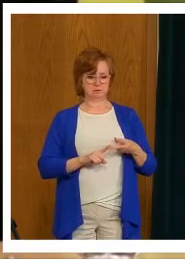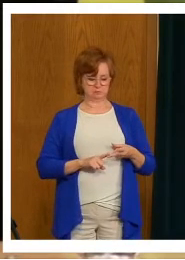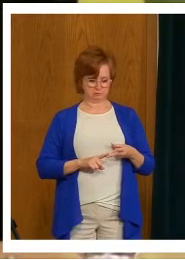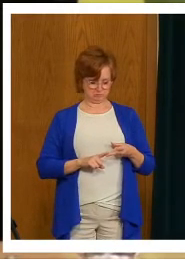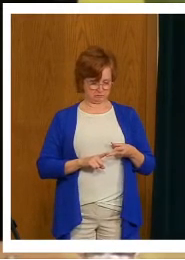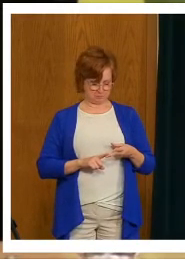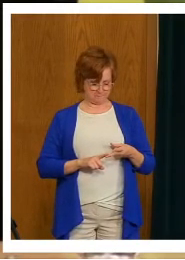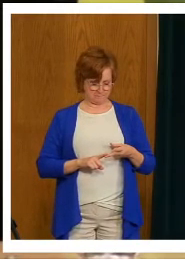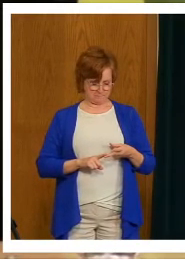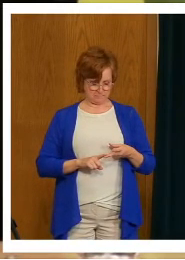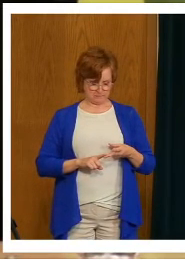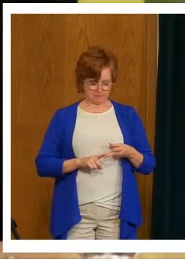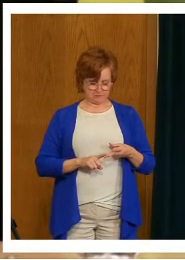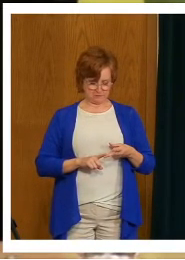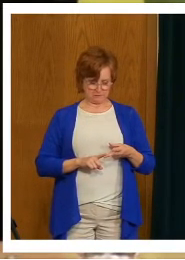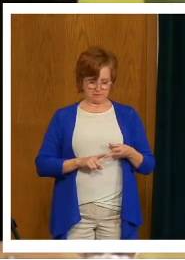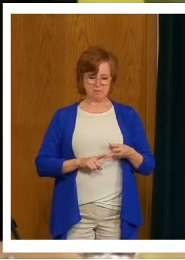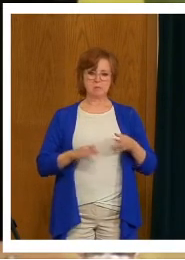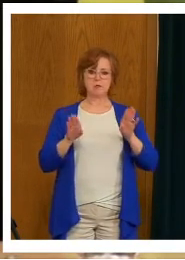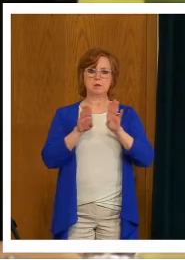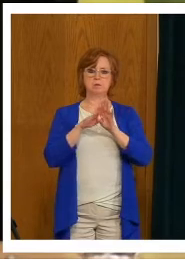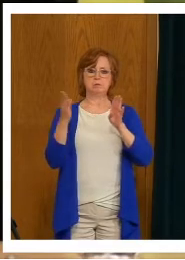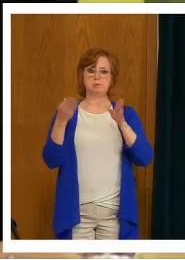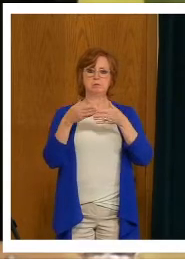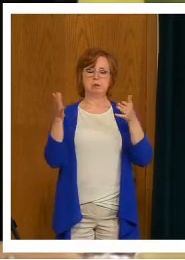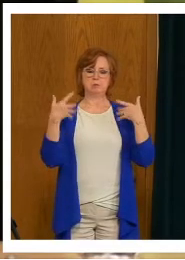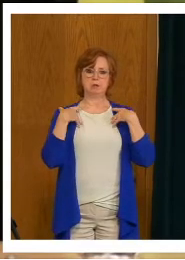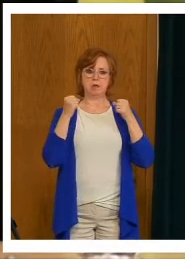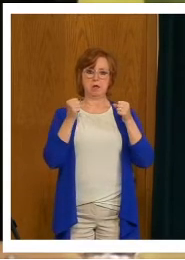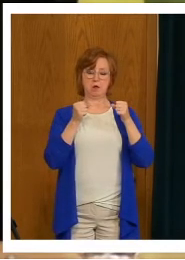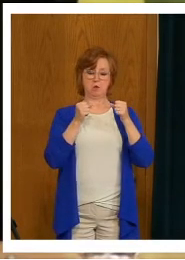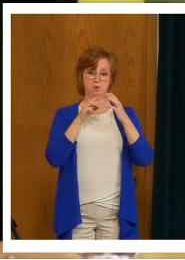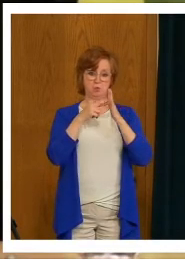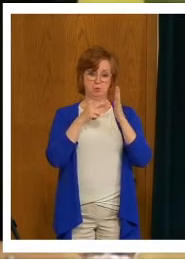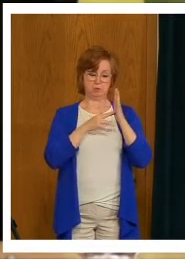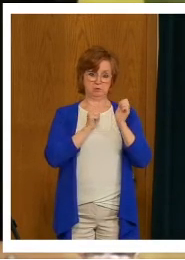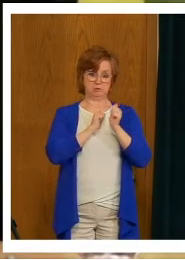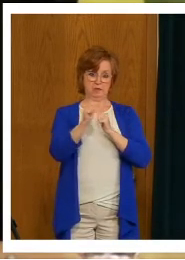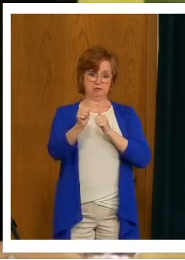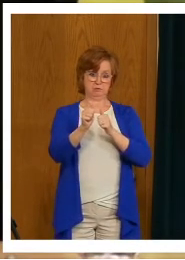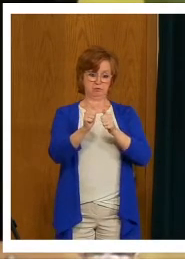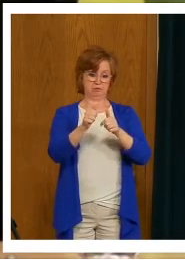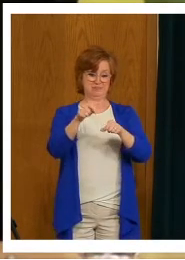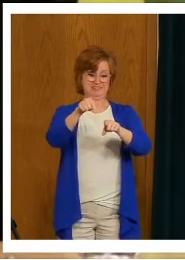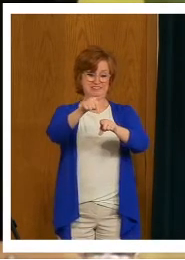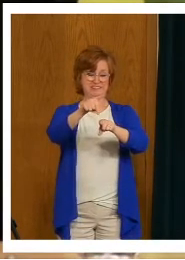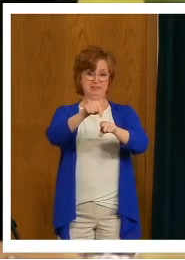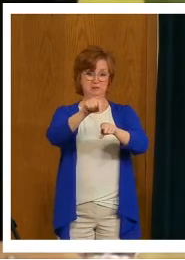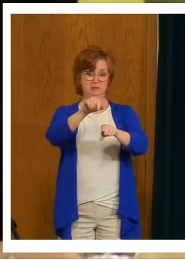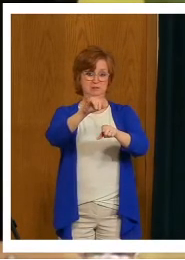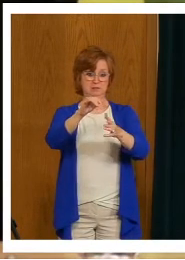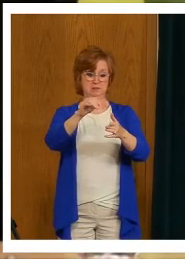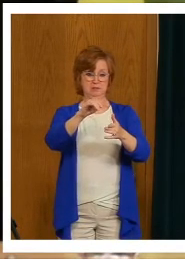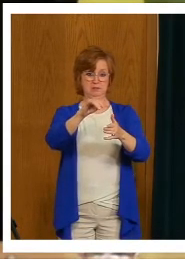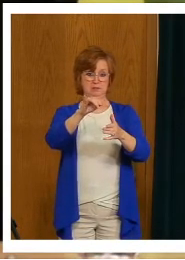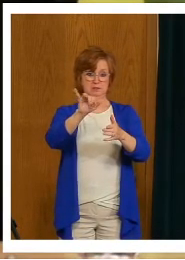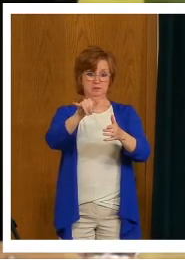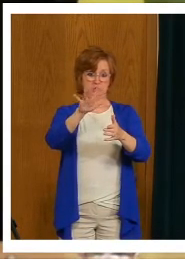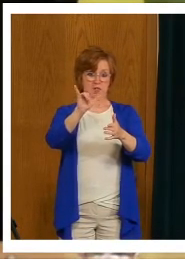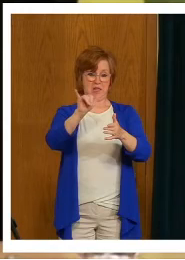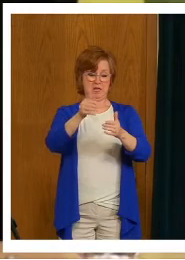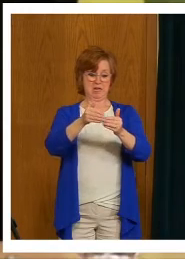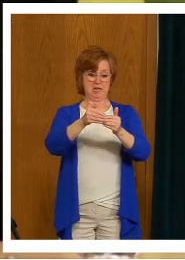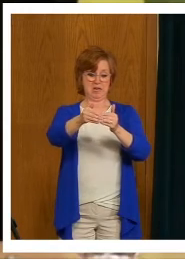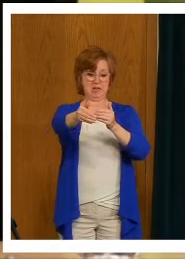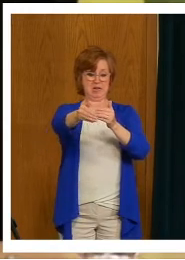only public health measures that could potentially be in place past 3 weeks after that stage 3